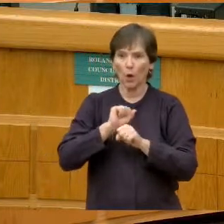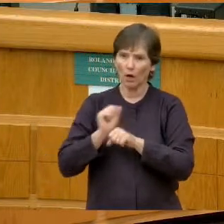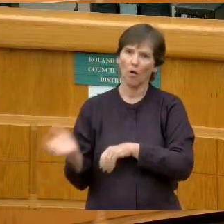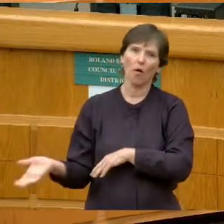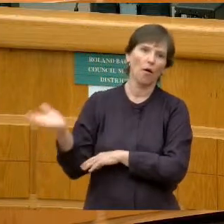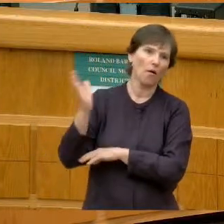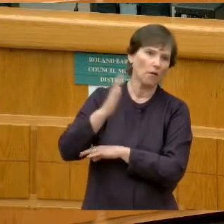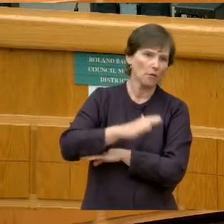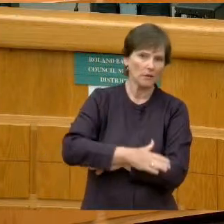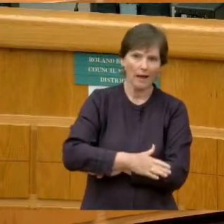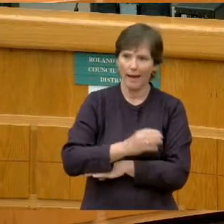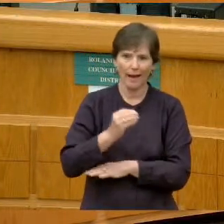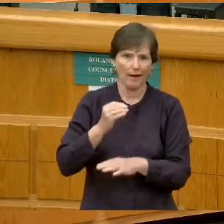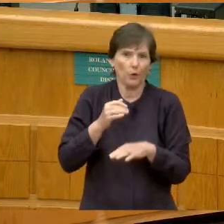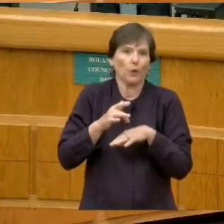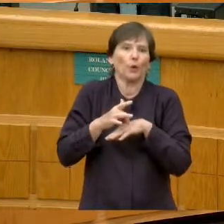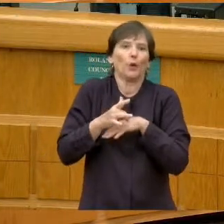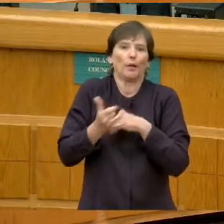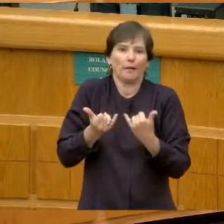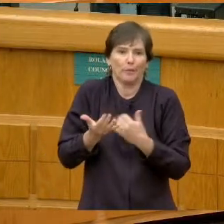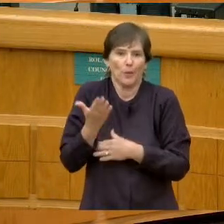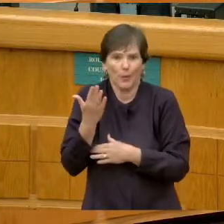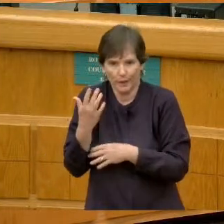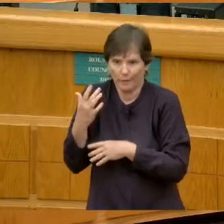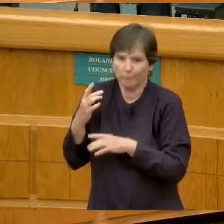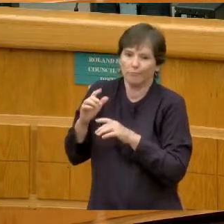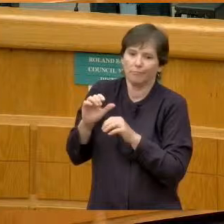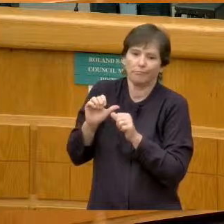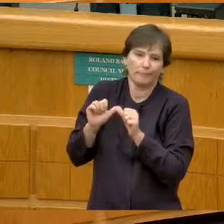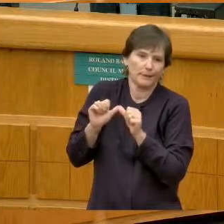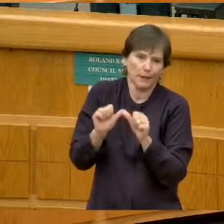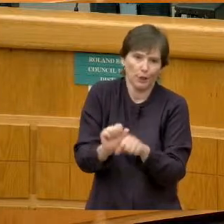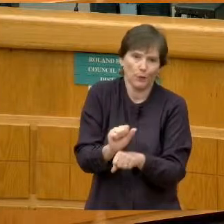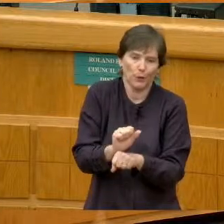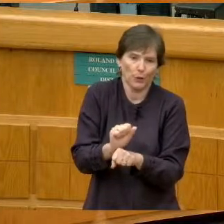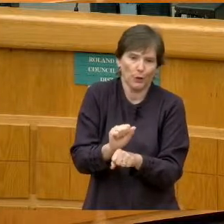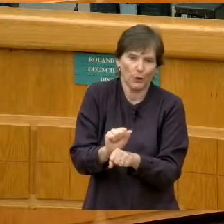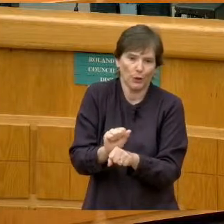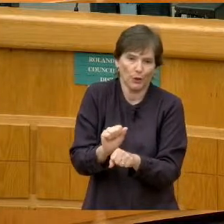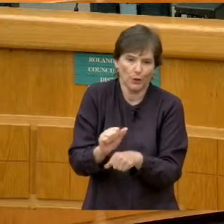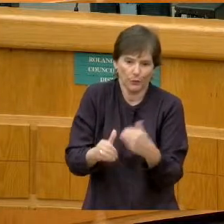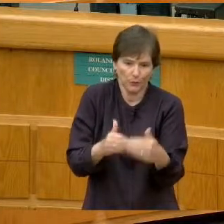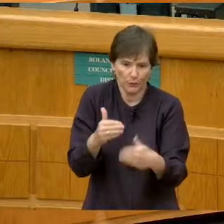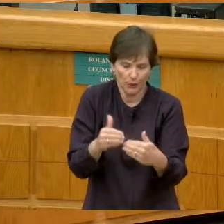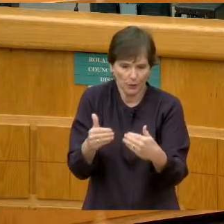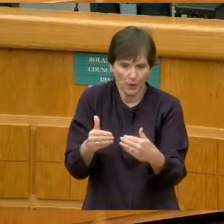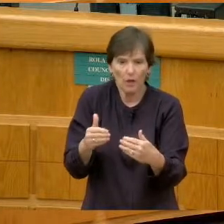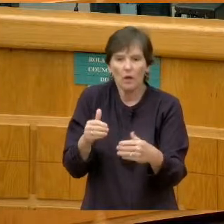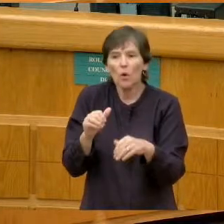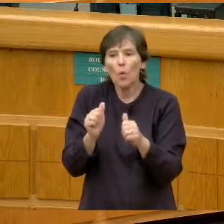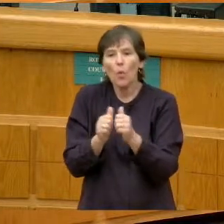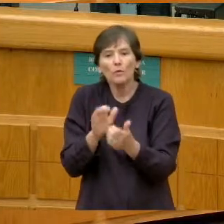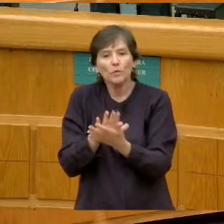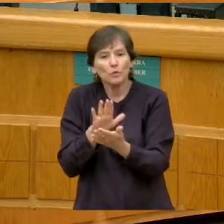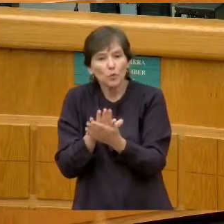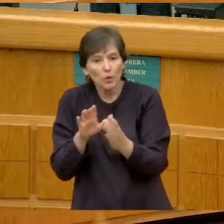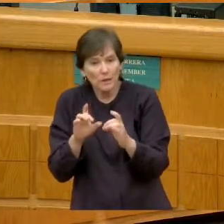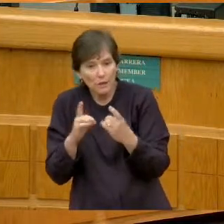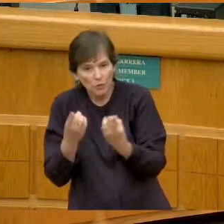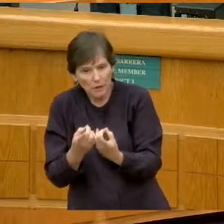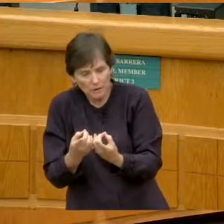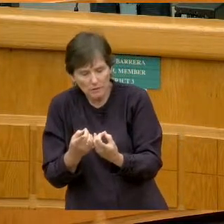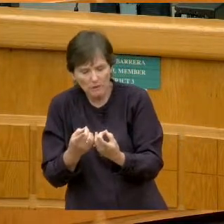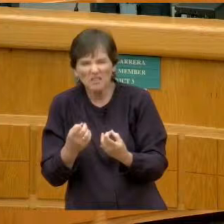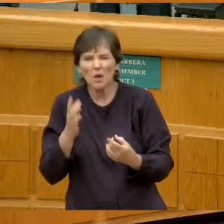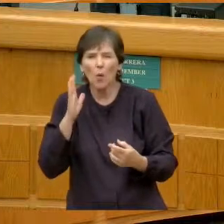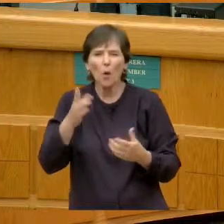the day started, and be working in the evening on working with our school districts. And the judge, I think, or Peter, will go